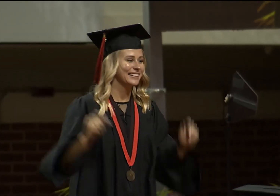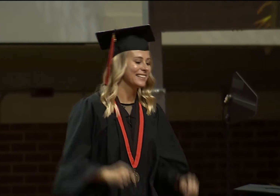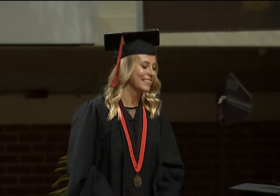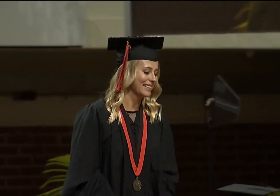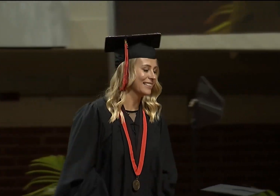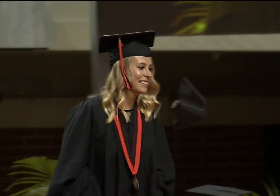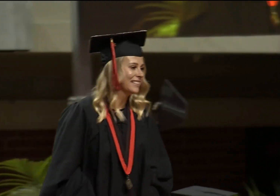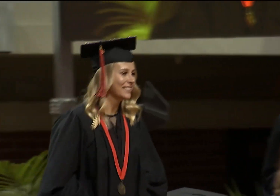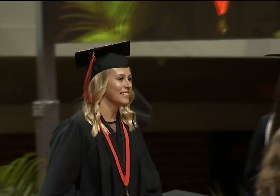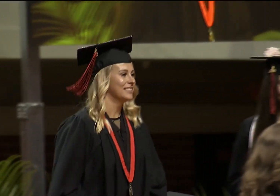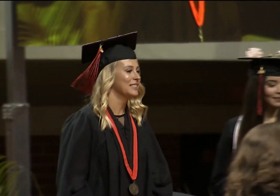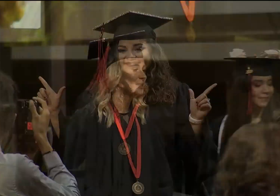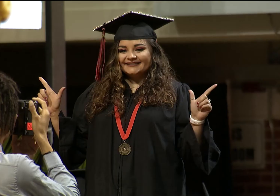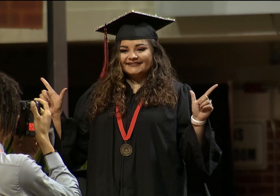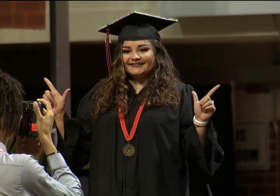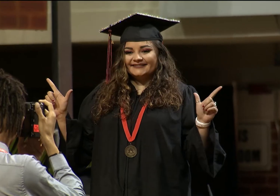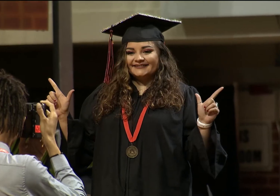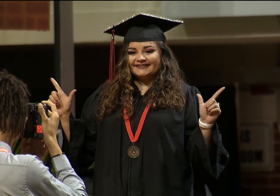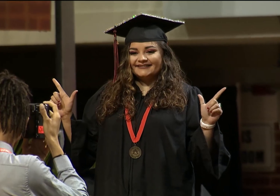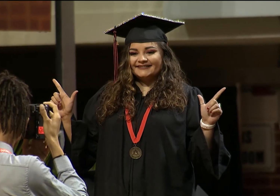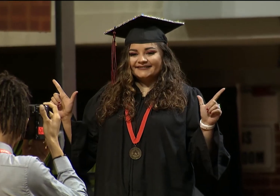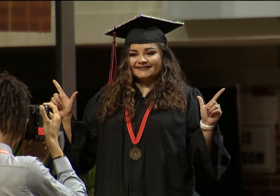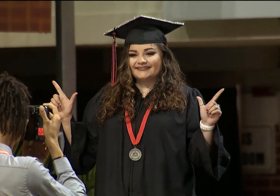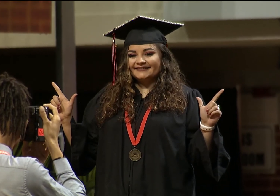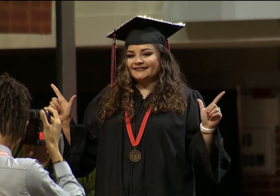Kirsten Baldwin.